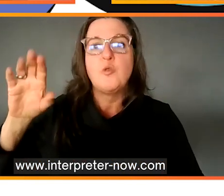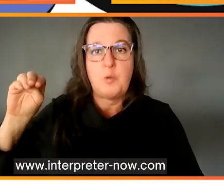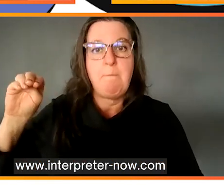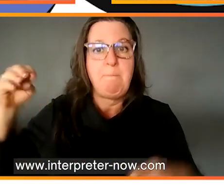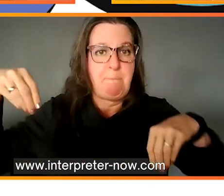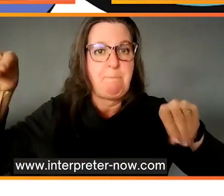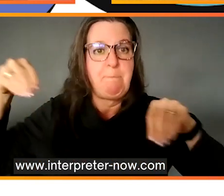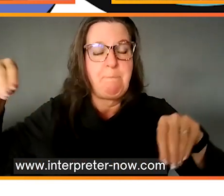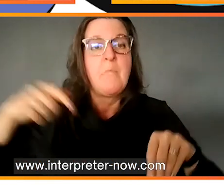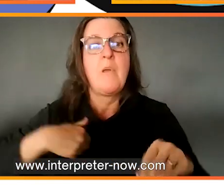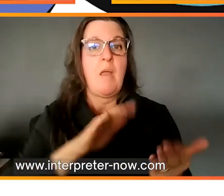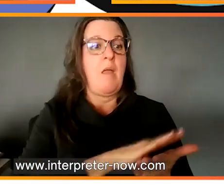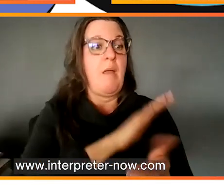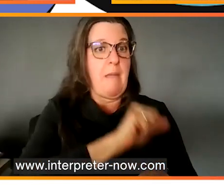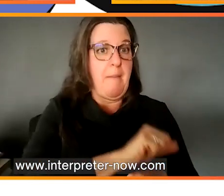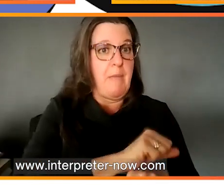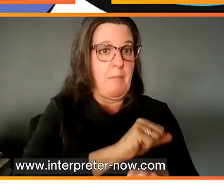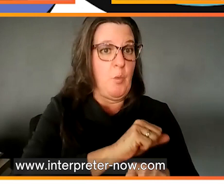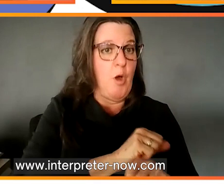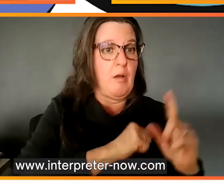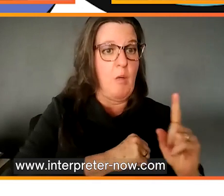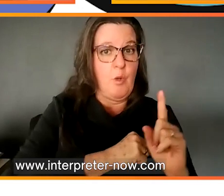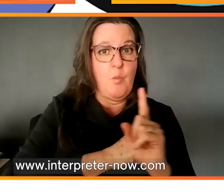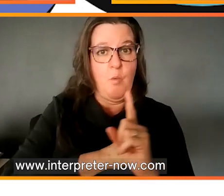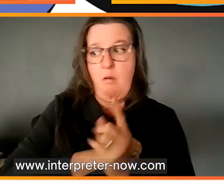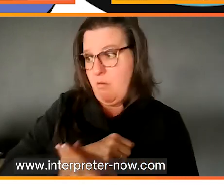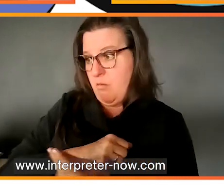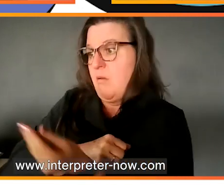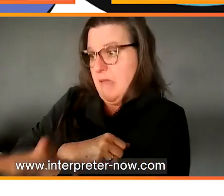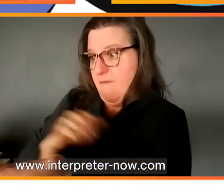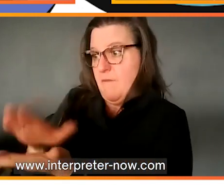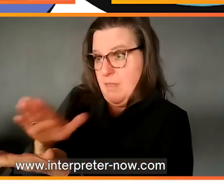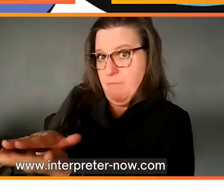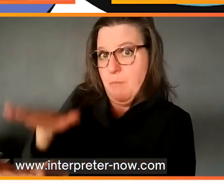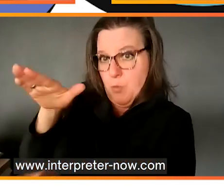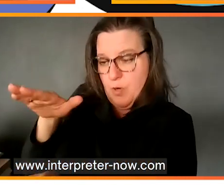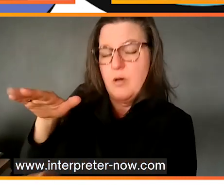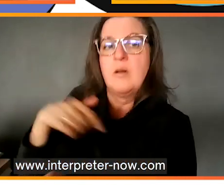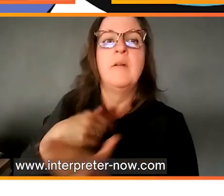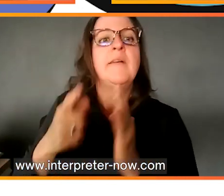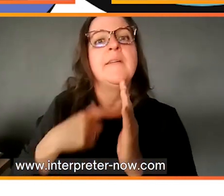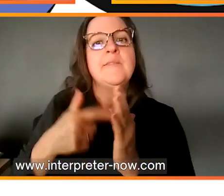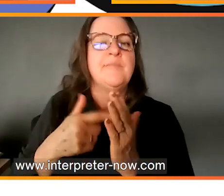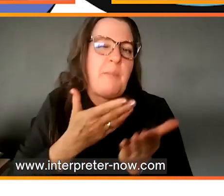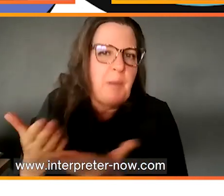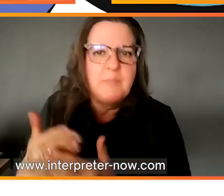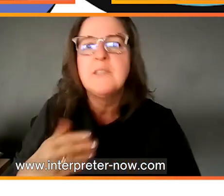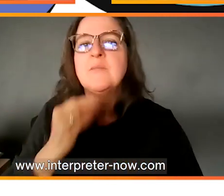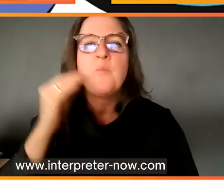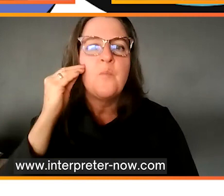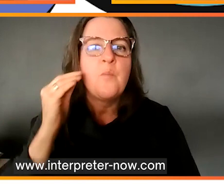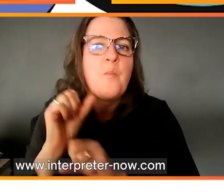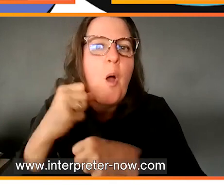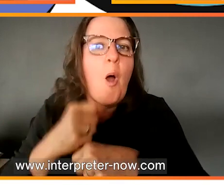to the top. And that kind of kicked off what turned out to be a nearly 30-year career